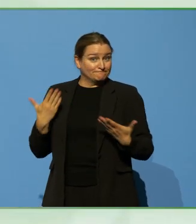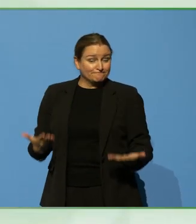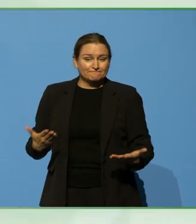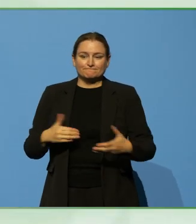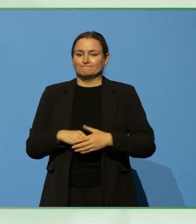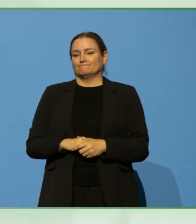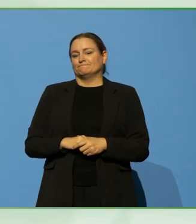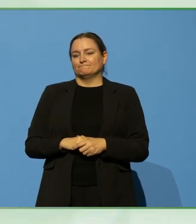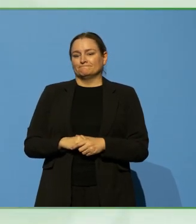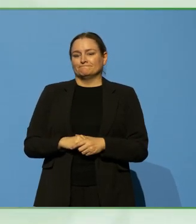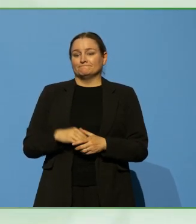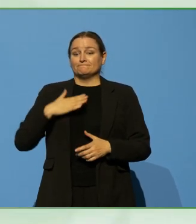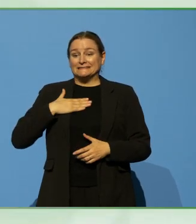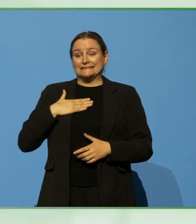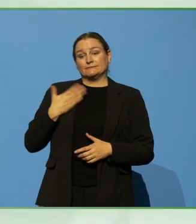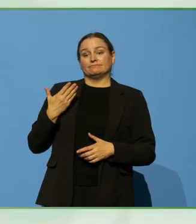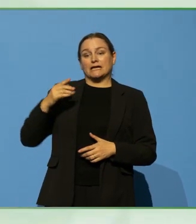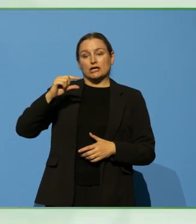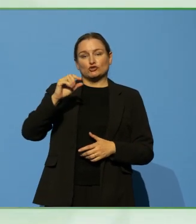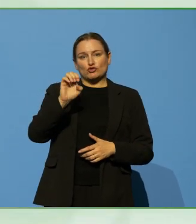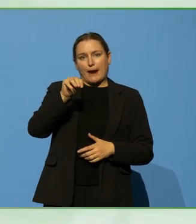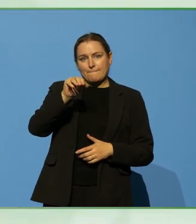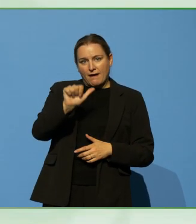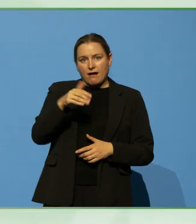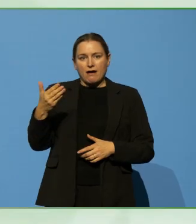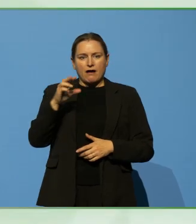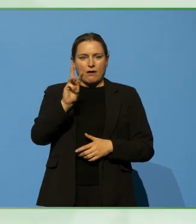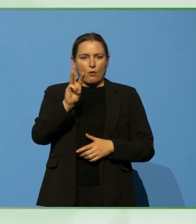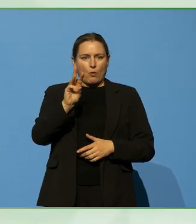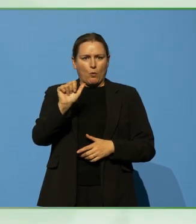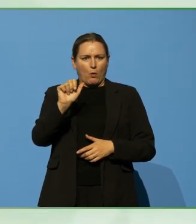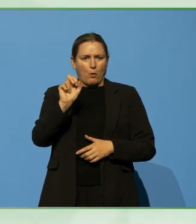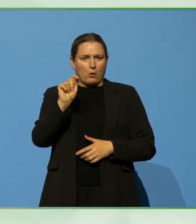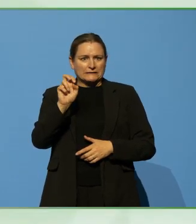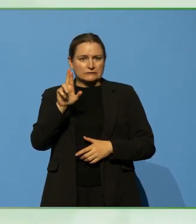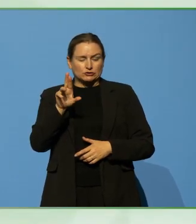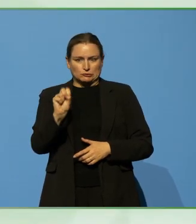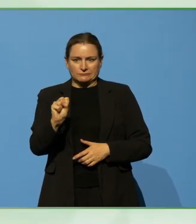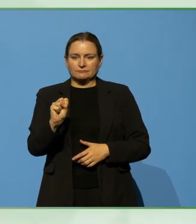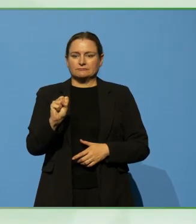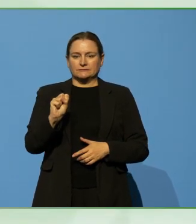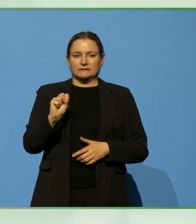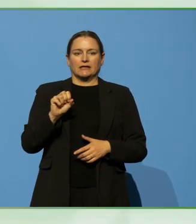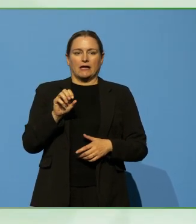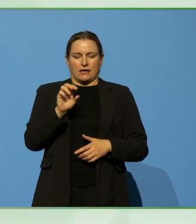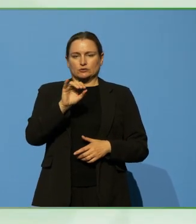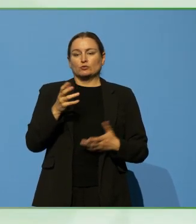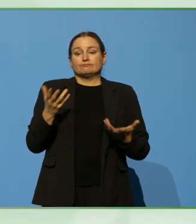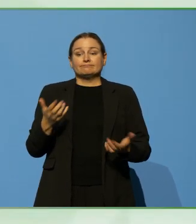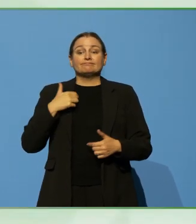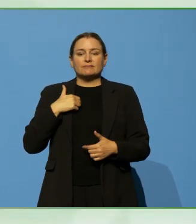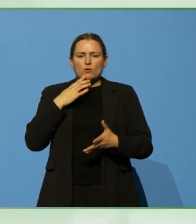Gemma Waters, I've led financial and digital inclusion work at Lloyds Banking Group and are now at the Connection Project, which I'll talk about in due